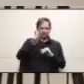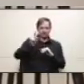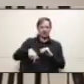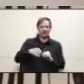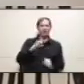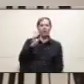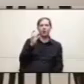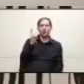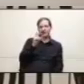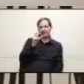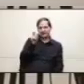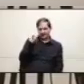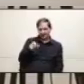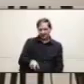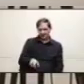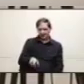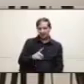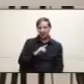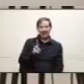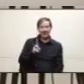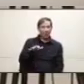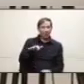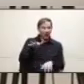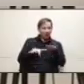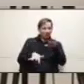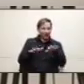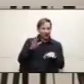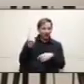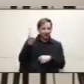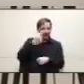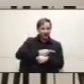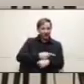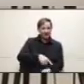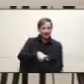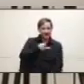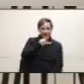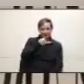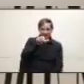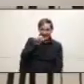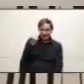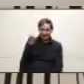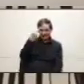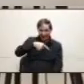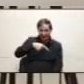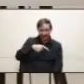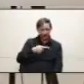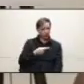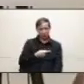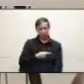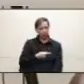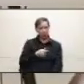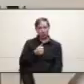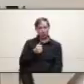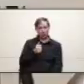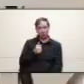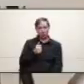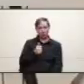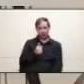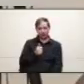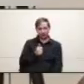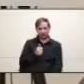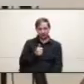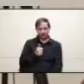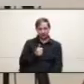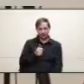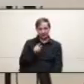creditors, but your average days that you take to pay is 76 days. That's not a good thing. I